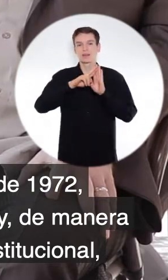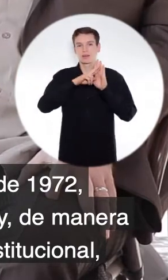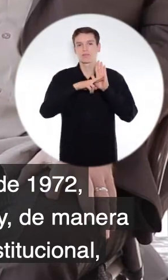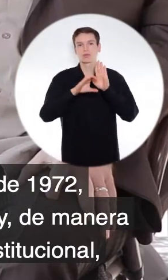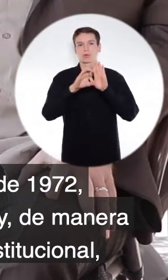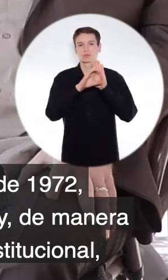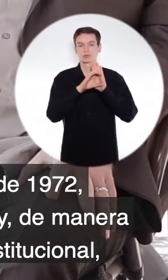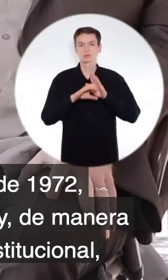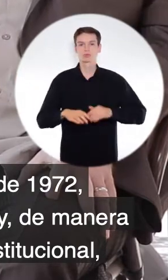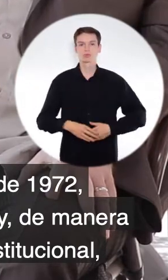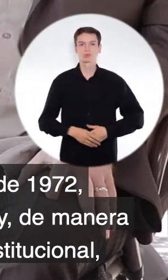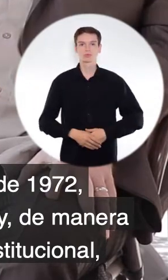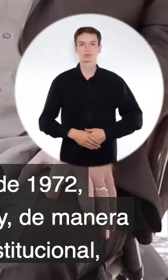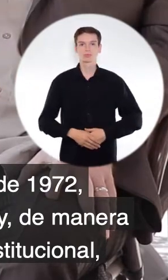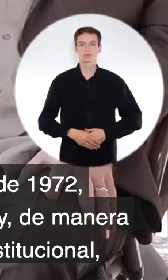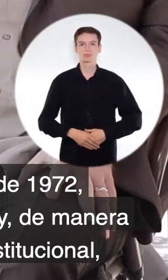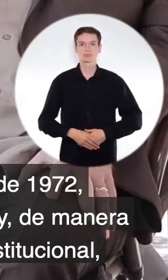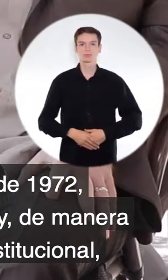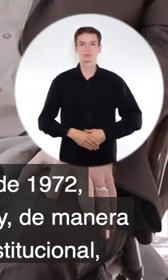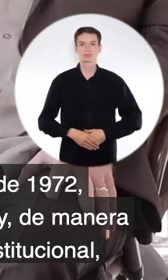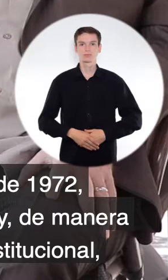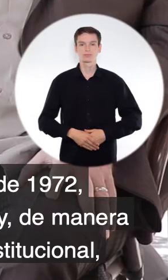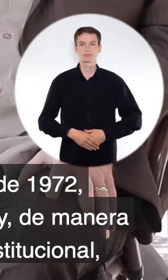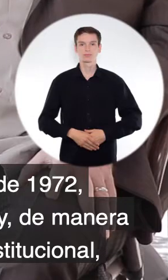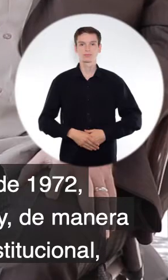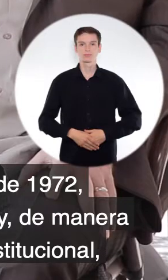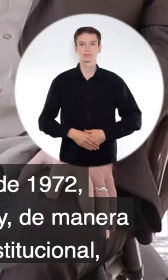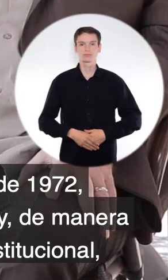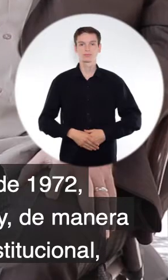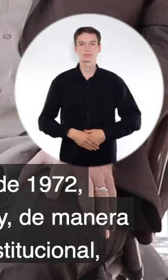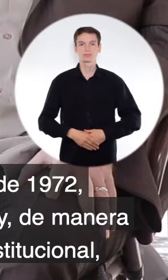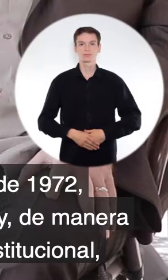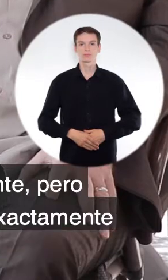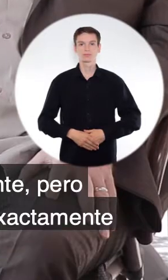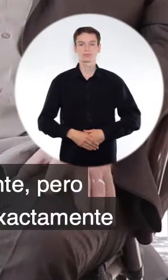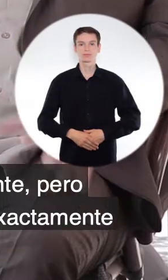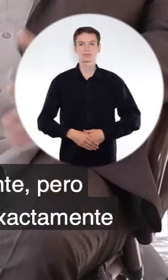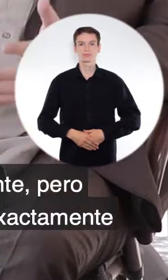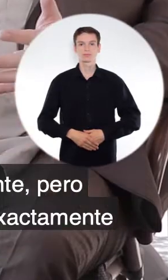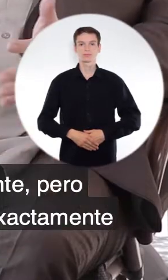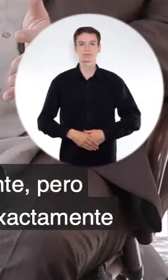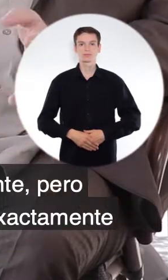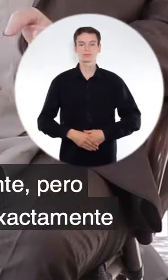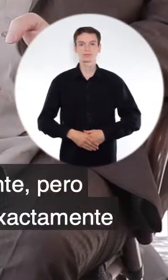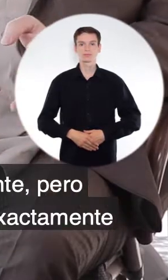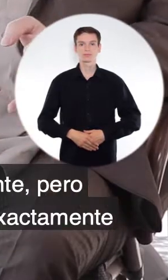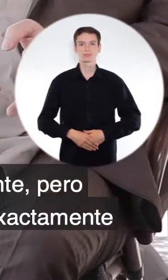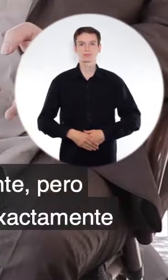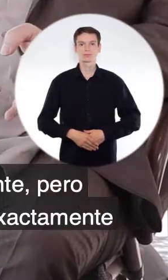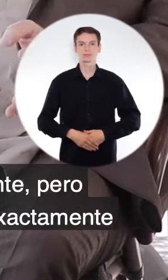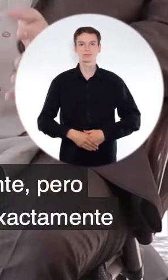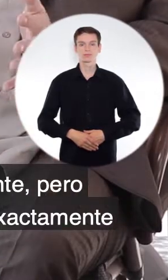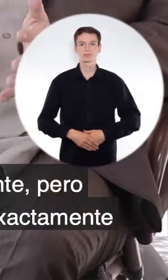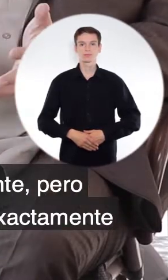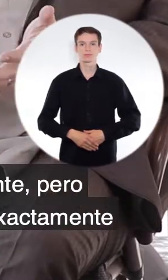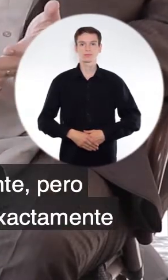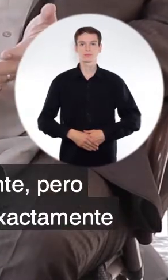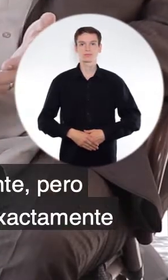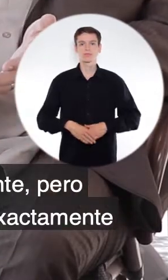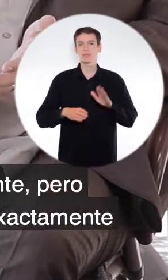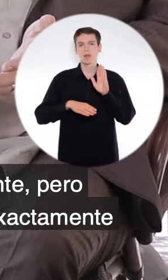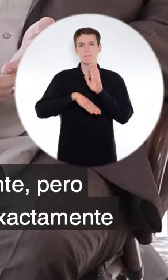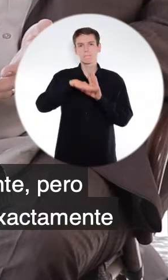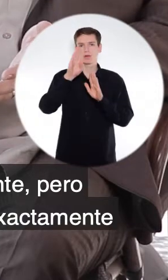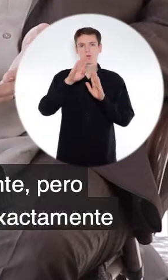quite similarly to Chile, there were people on the streets who were demanding a new constitutional reform for many of the same reasons. The